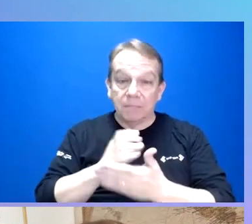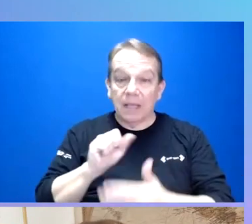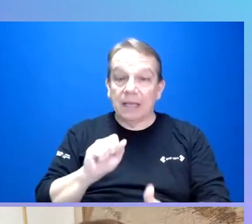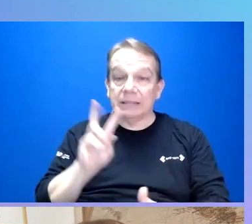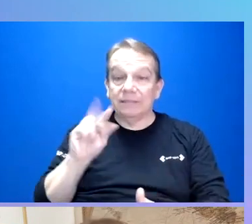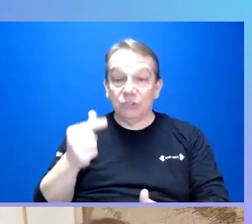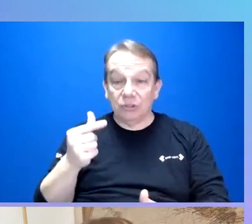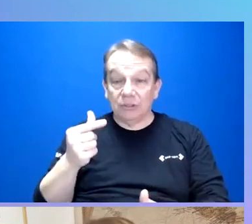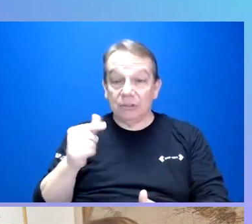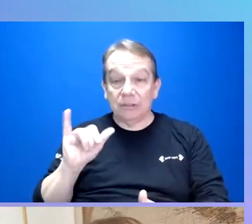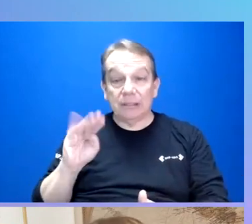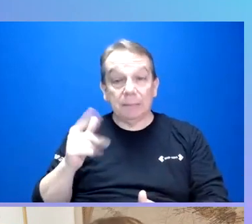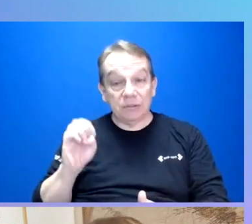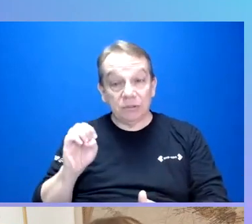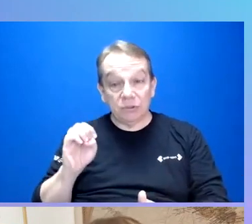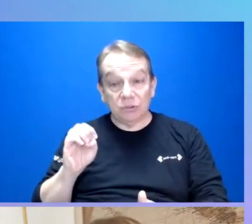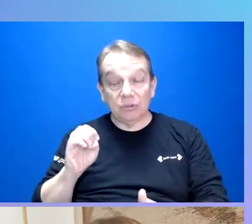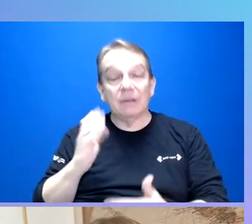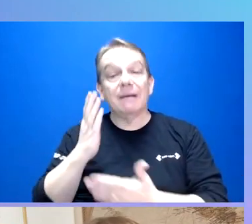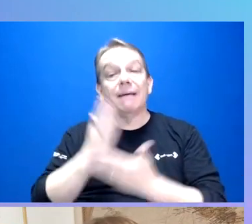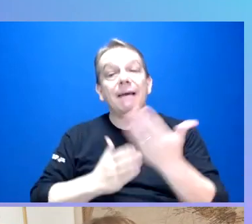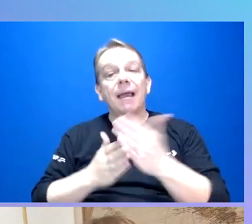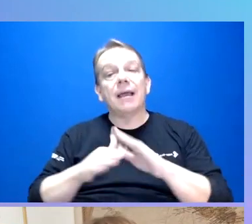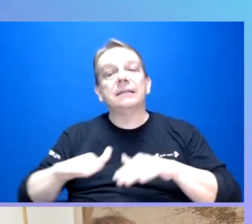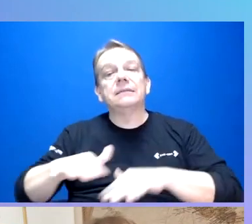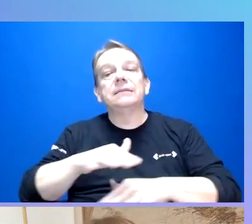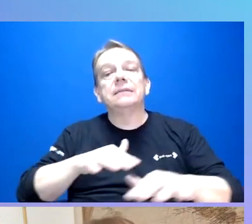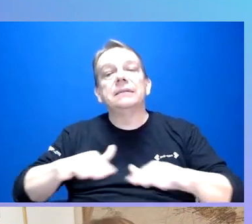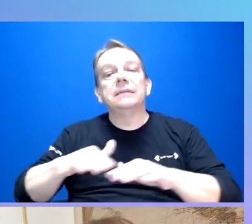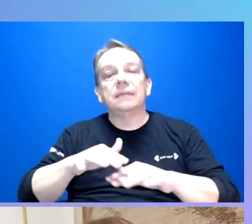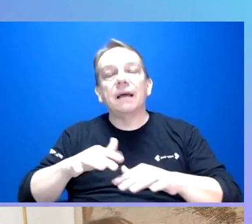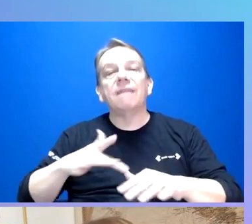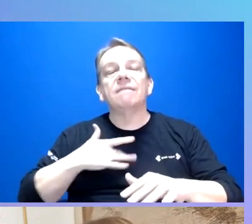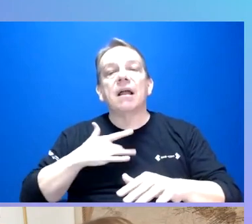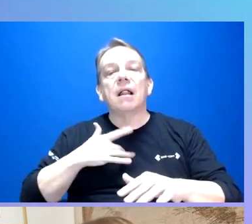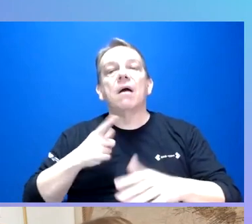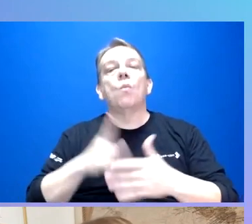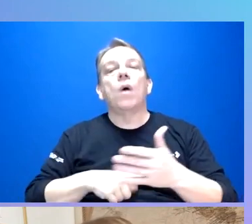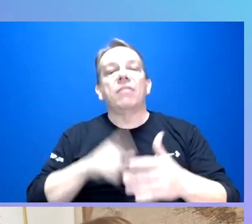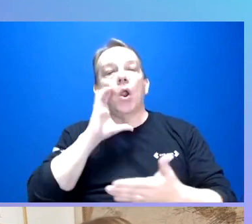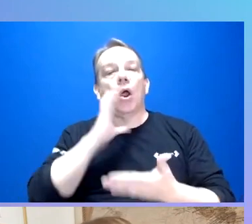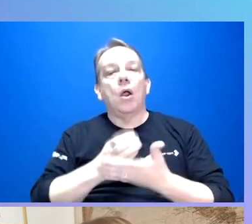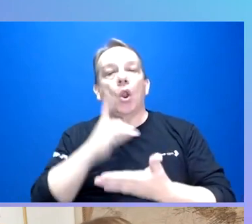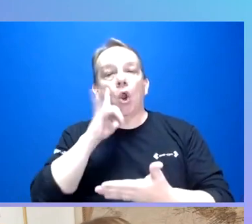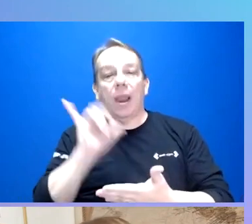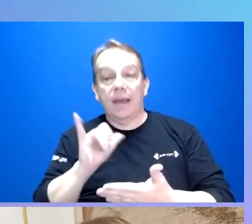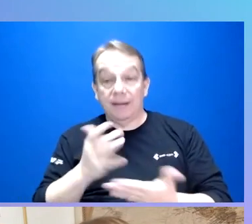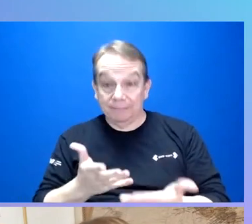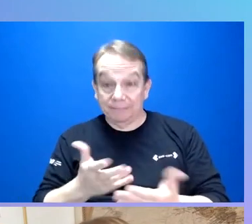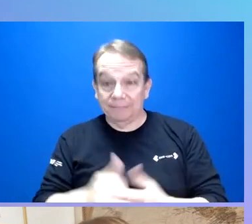of a schematic and then hands exploring a tactile version of that same schematic.